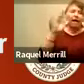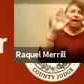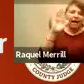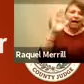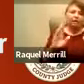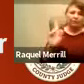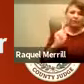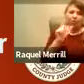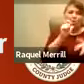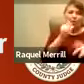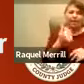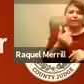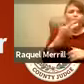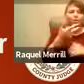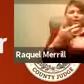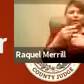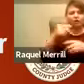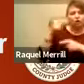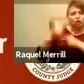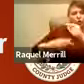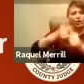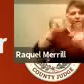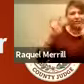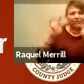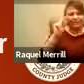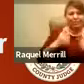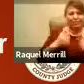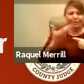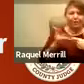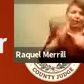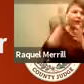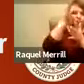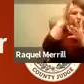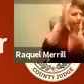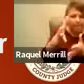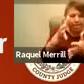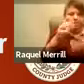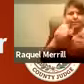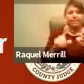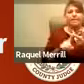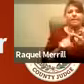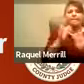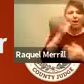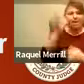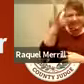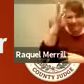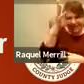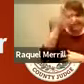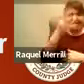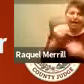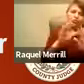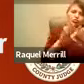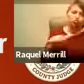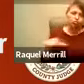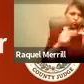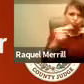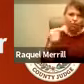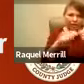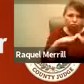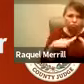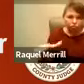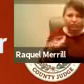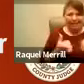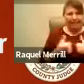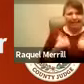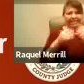that have 3 generations of people living in there. Grandpa, grandma, mom and dad, and then the grandkids or their children are living